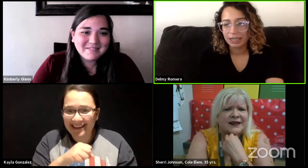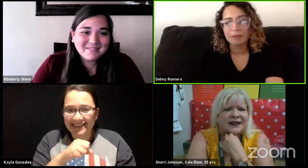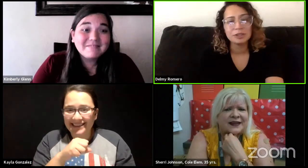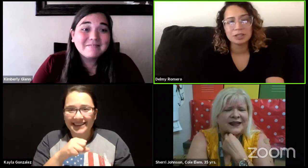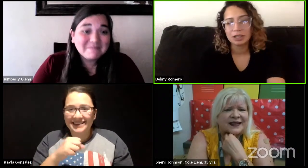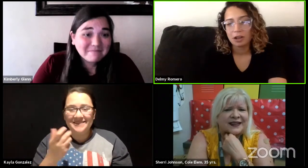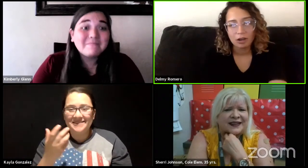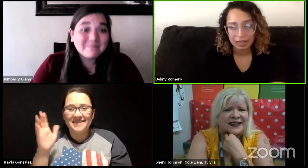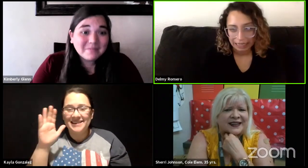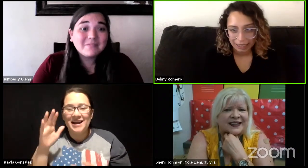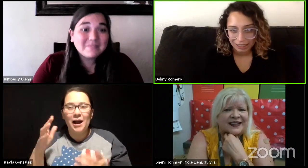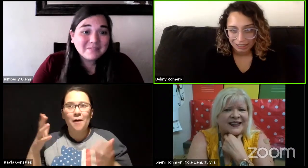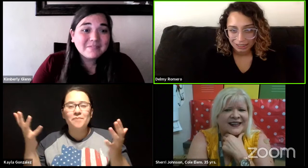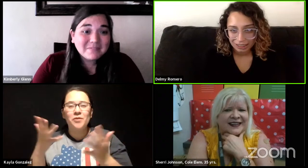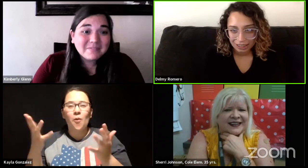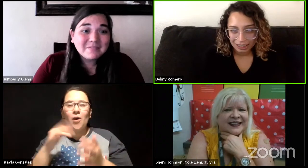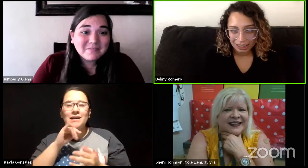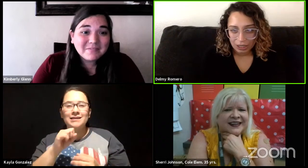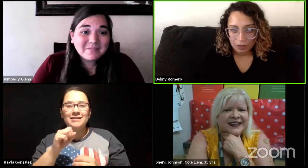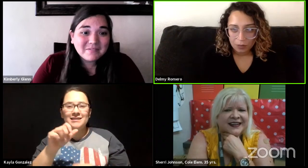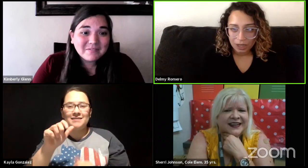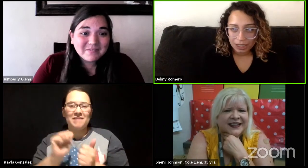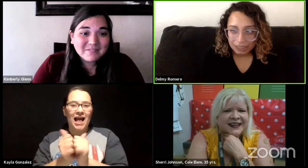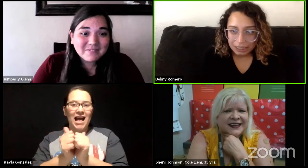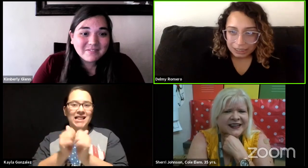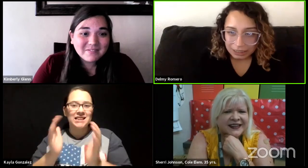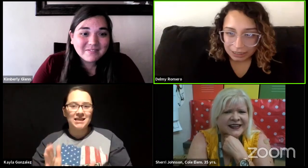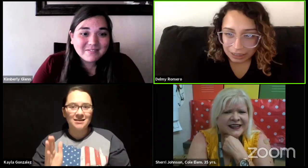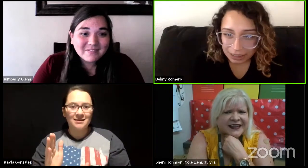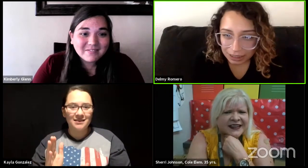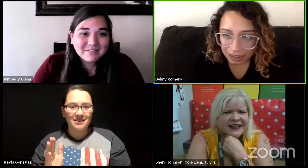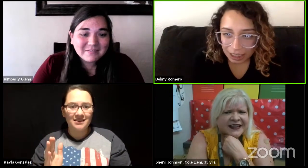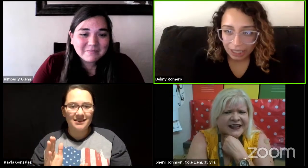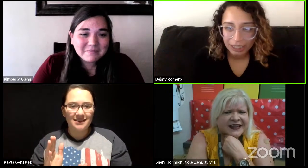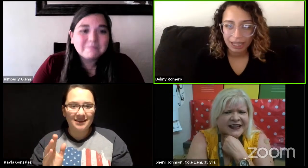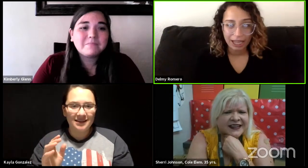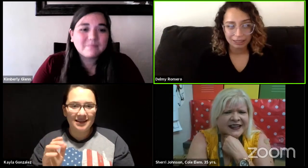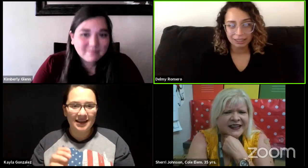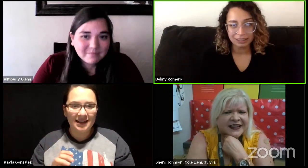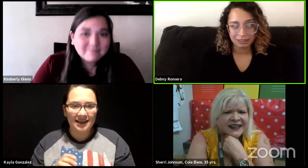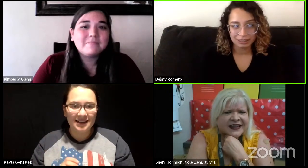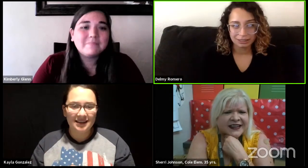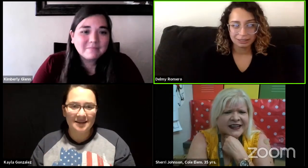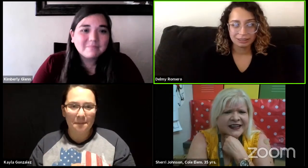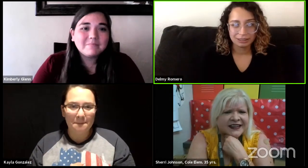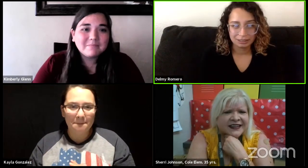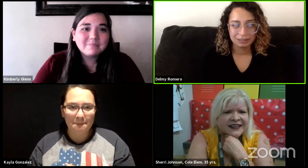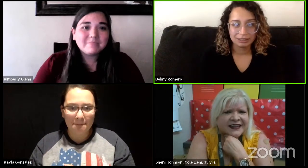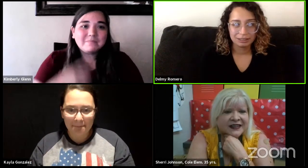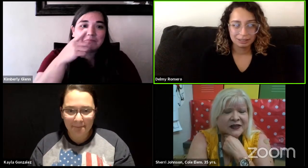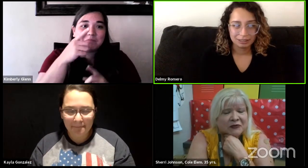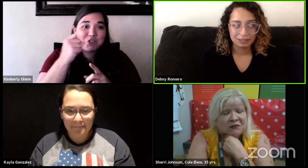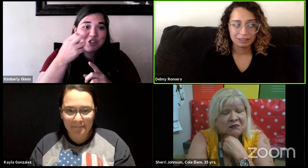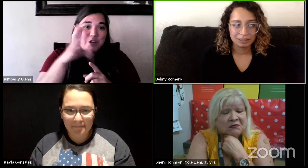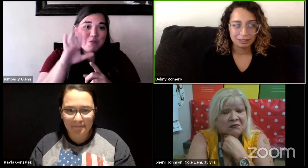Okay, they're saying I'm just going to go ahead and guess. What is an athlete?